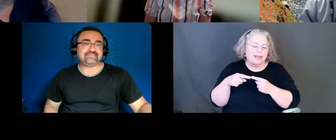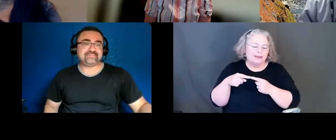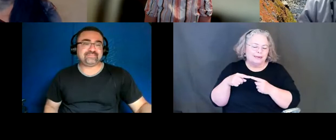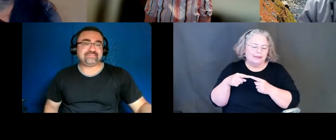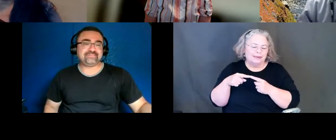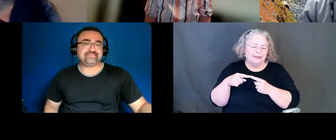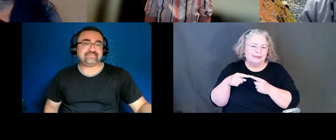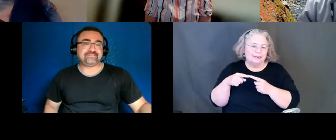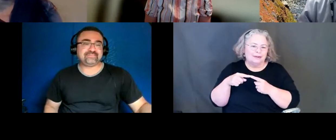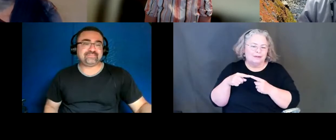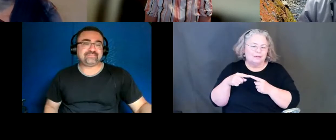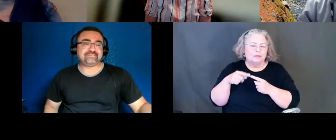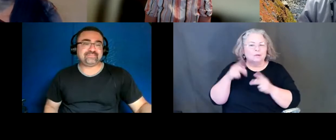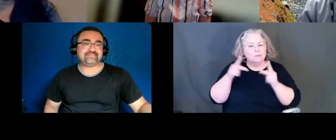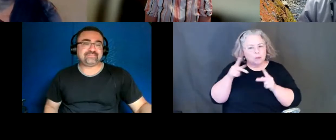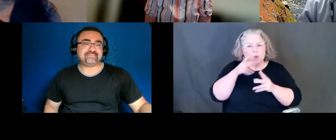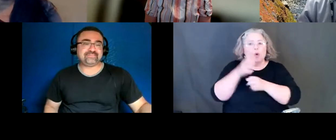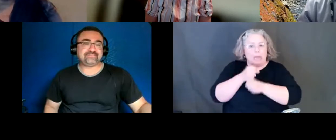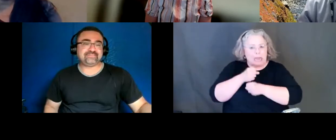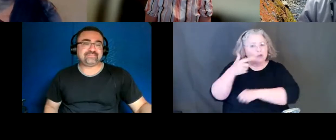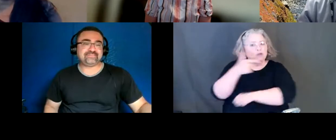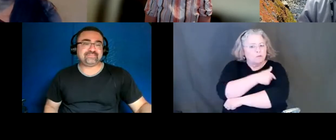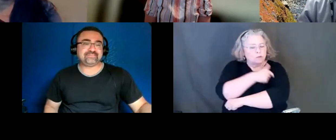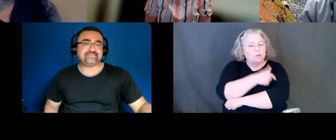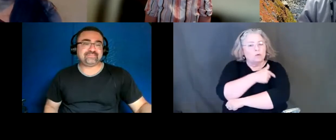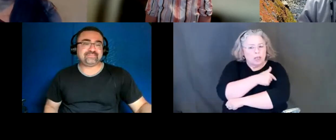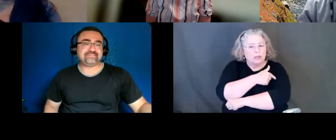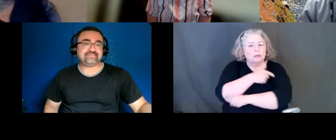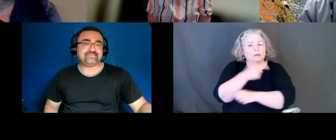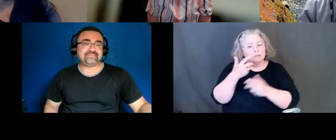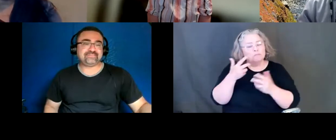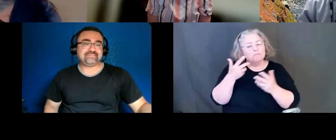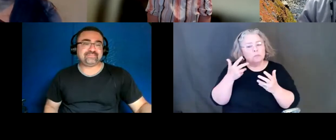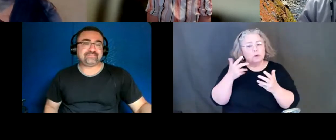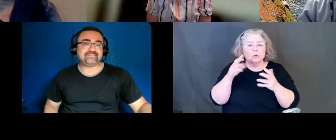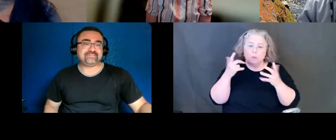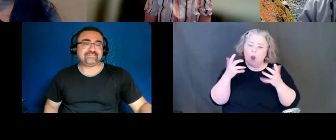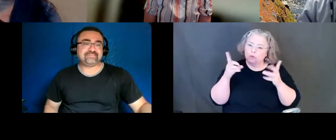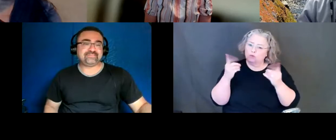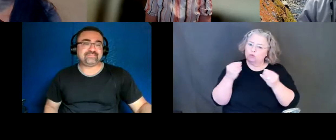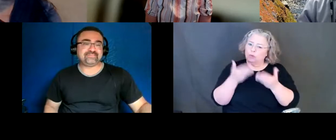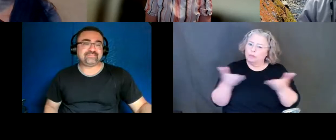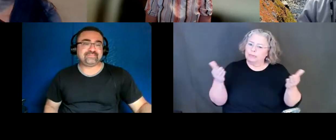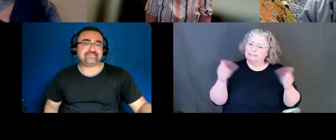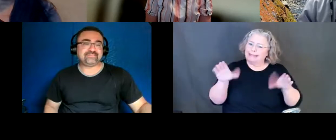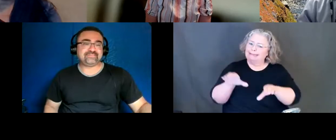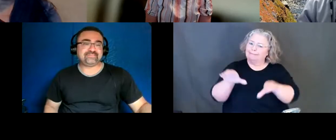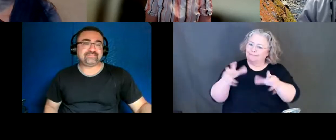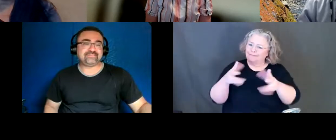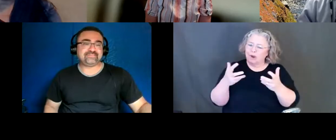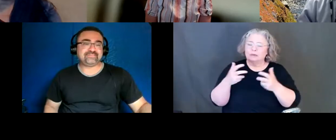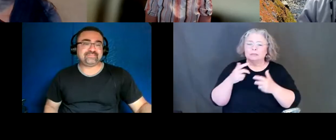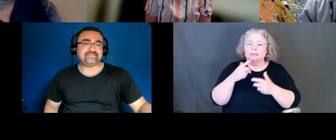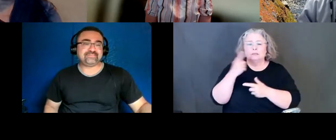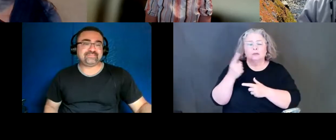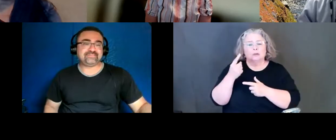folks who are getting vaccinated and are looking to potentially do some activities. And, someone